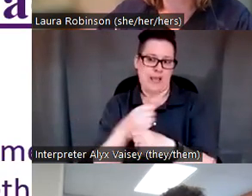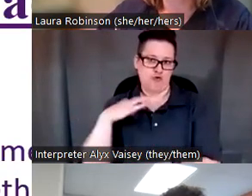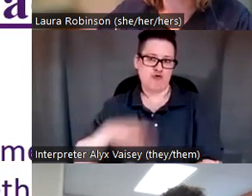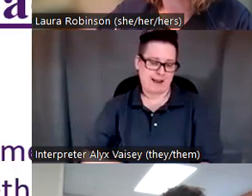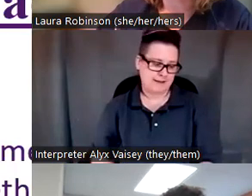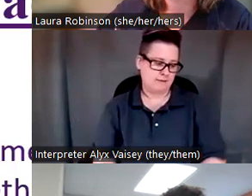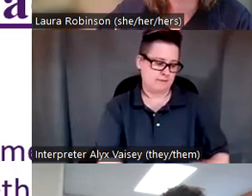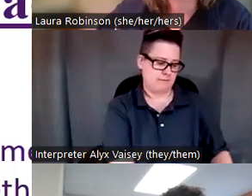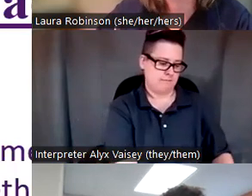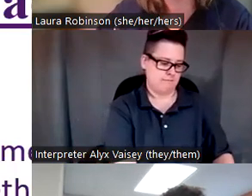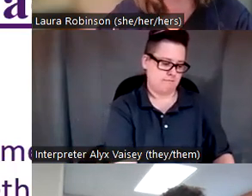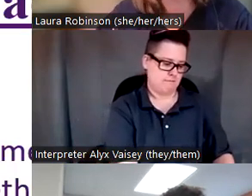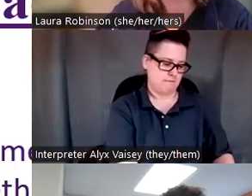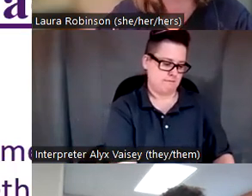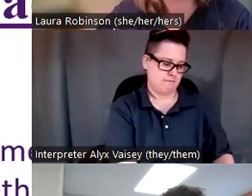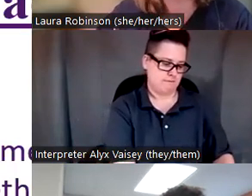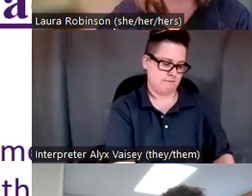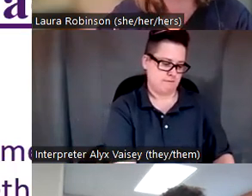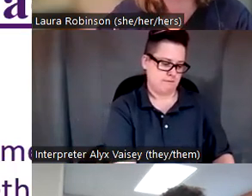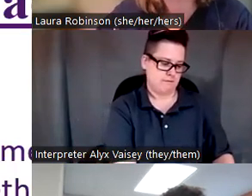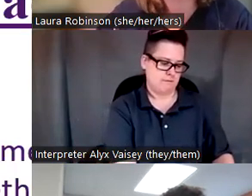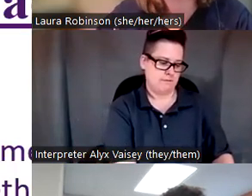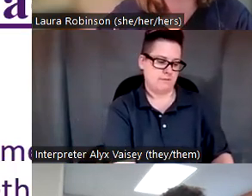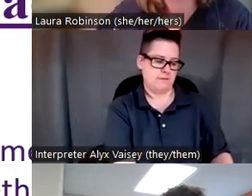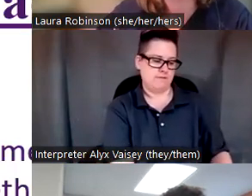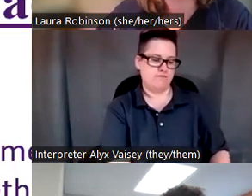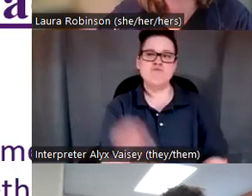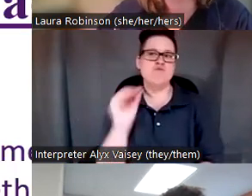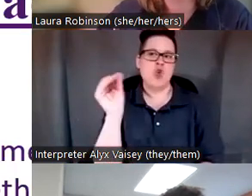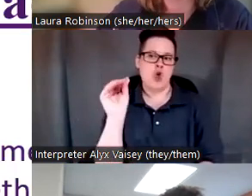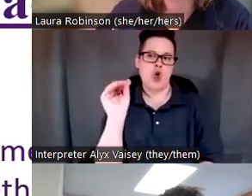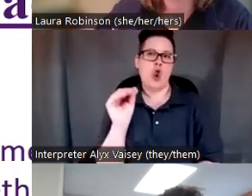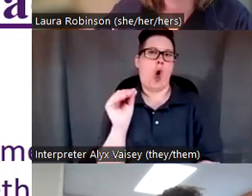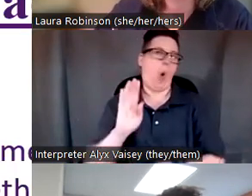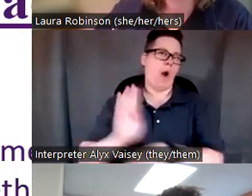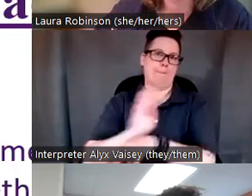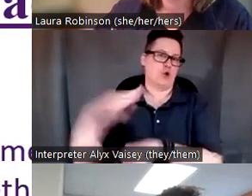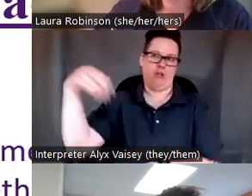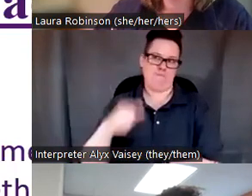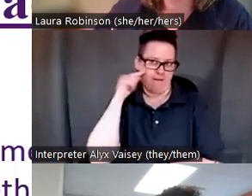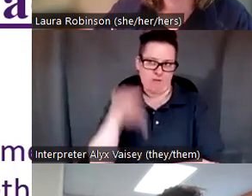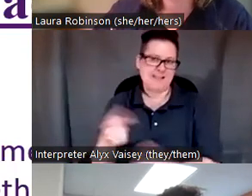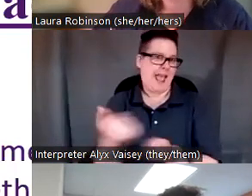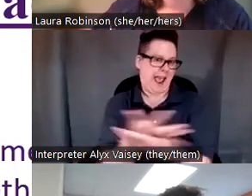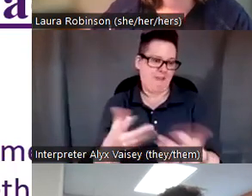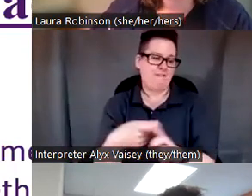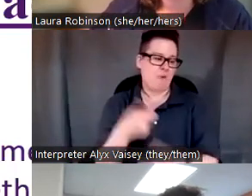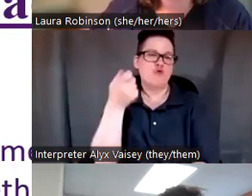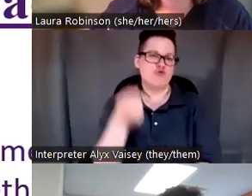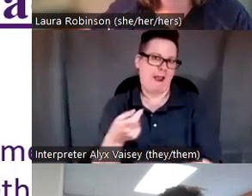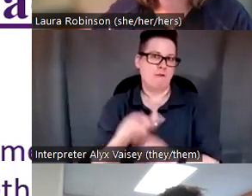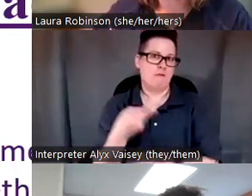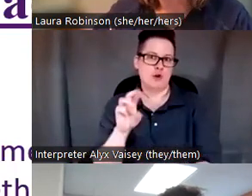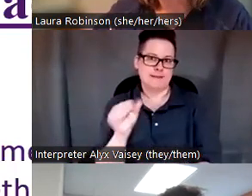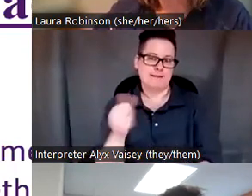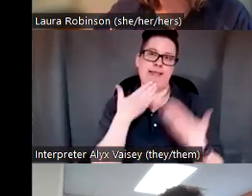credits. And no commercial funding was received to sponsor this presentation. Everything is grant funding from HRSA. So thank you, HRSA.